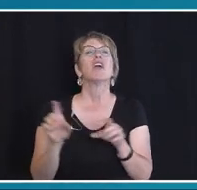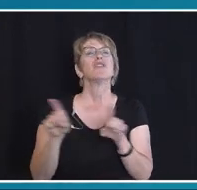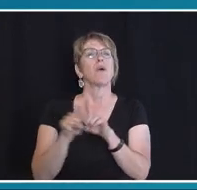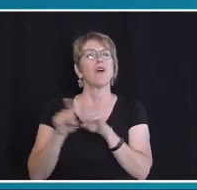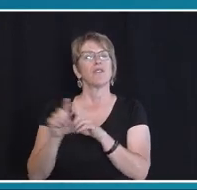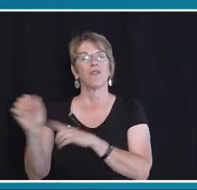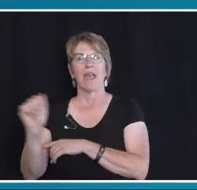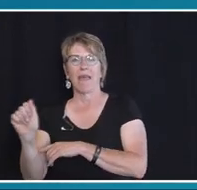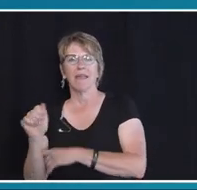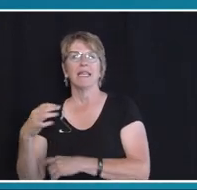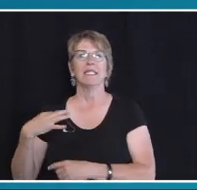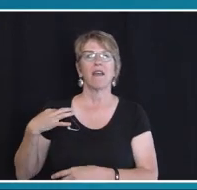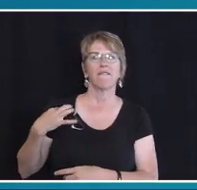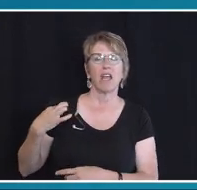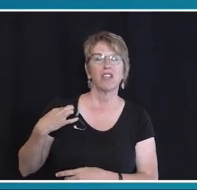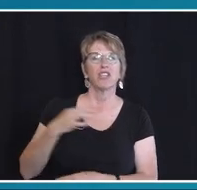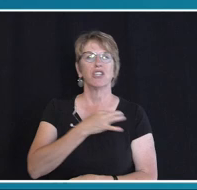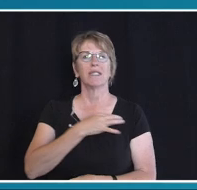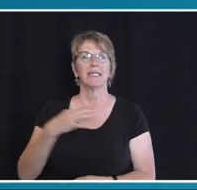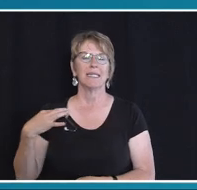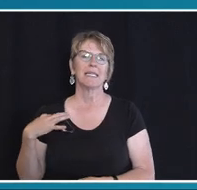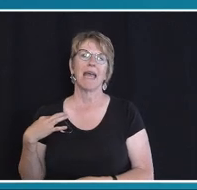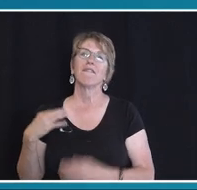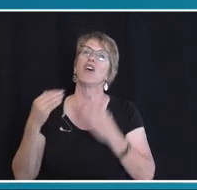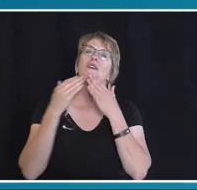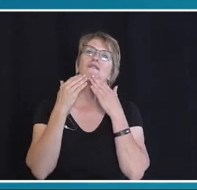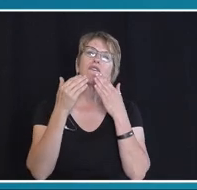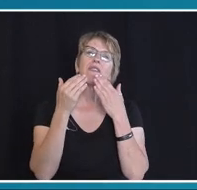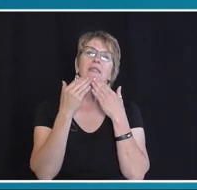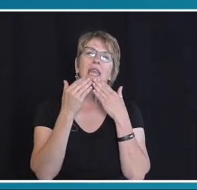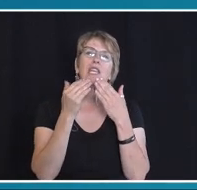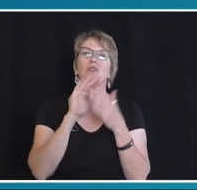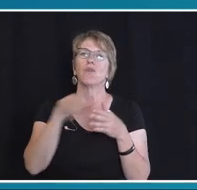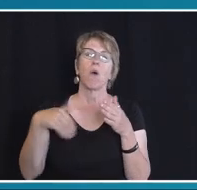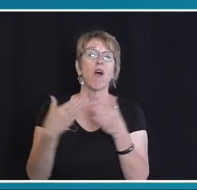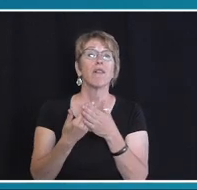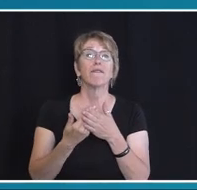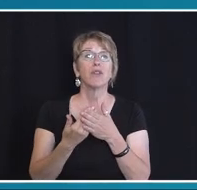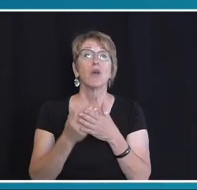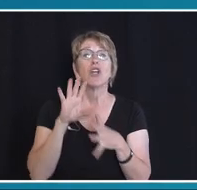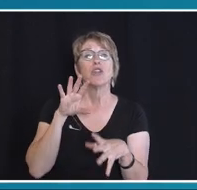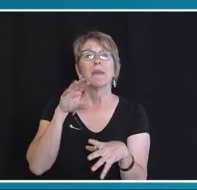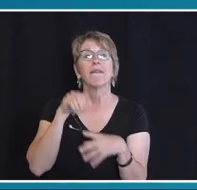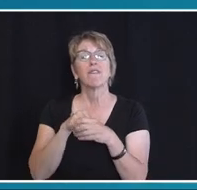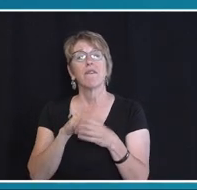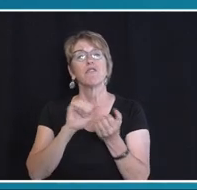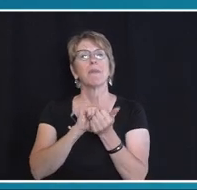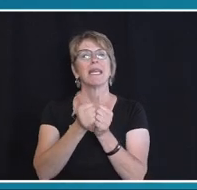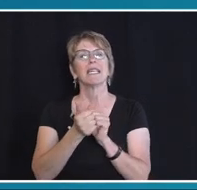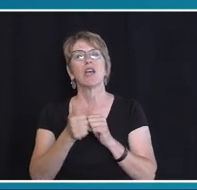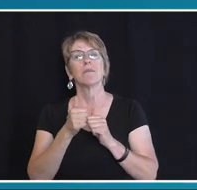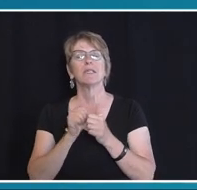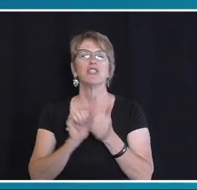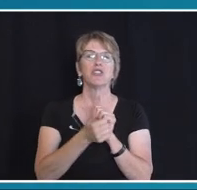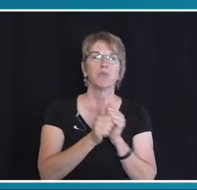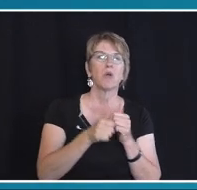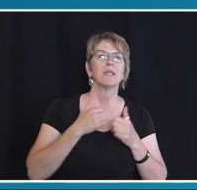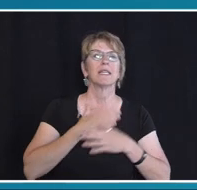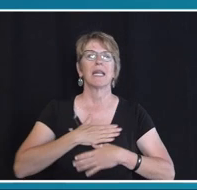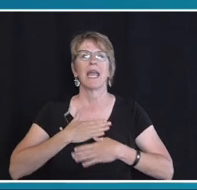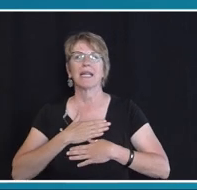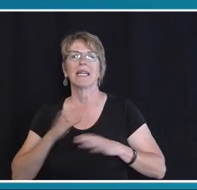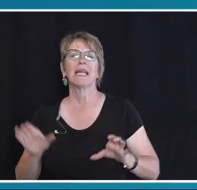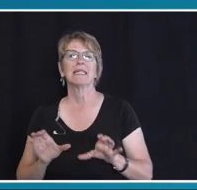of our athletes, volunteers, and staff, a huge thank you to all of you for being a part of making adaptive sports and recreation activities